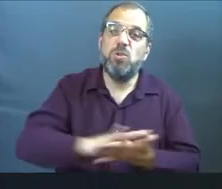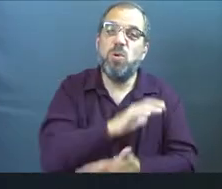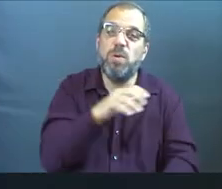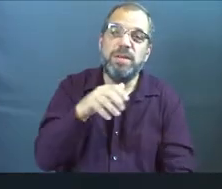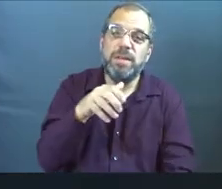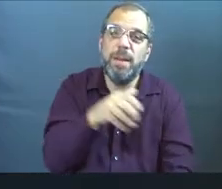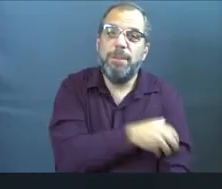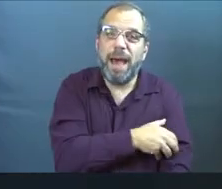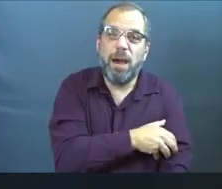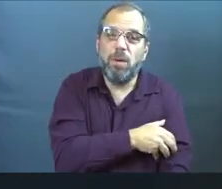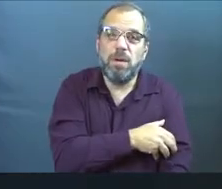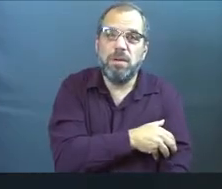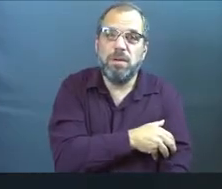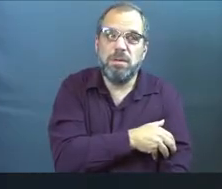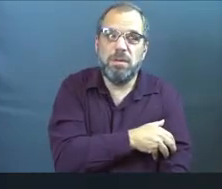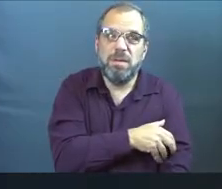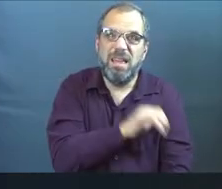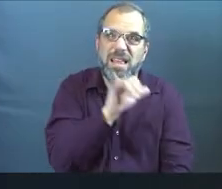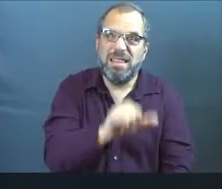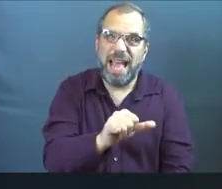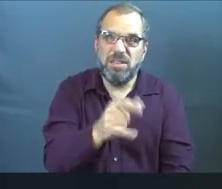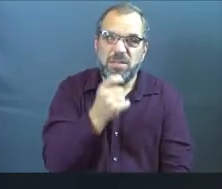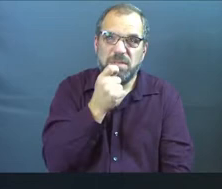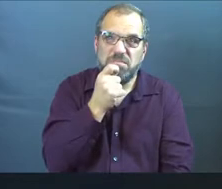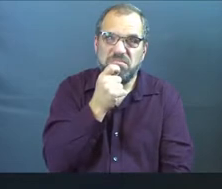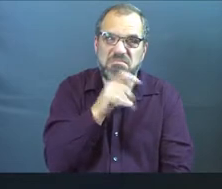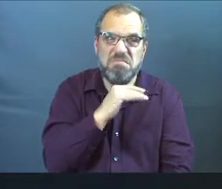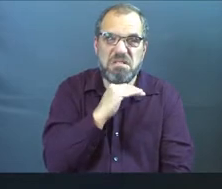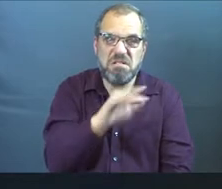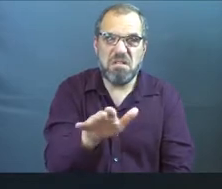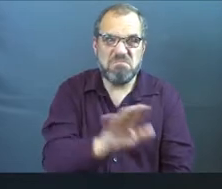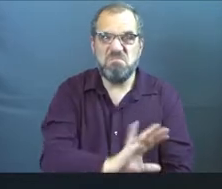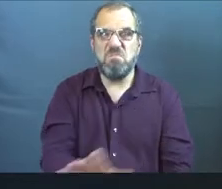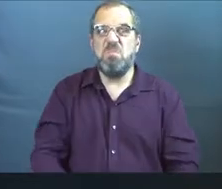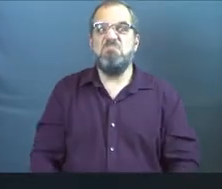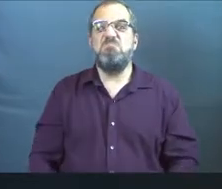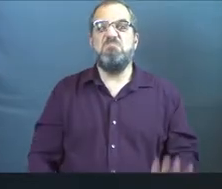Yeah. That should be it. That should be enough for us to go,